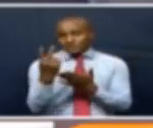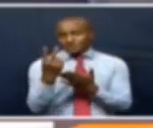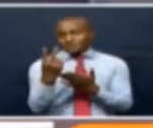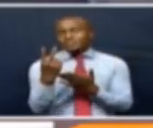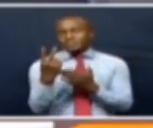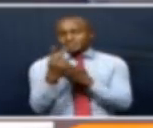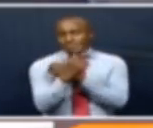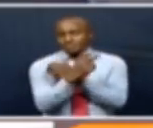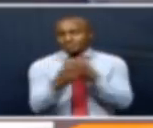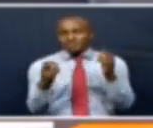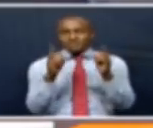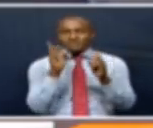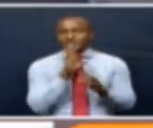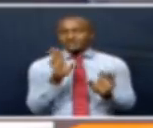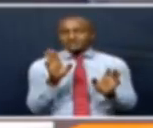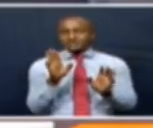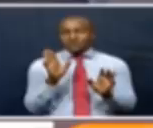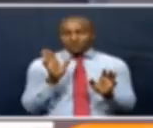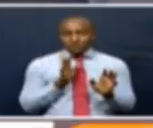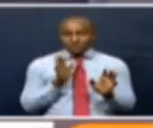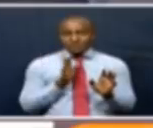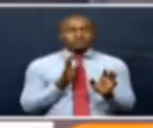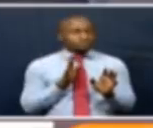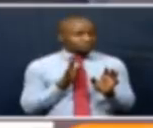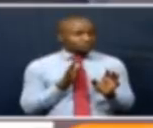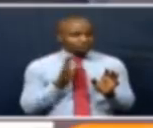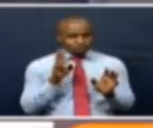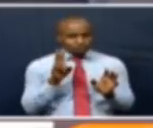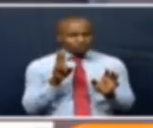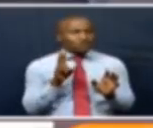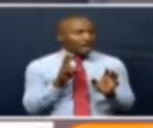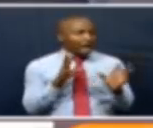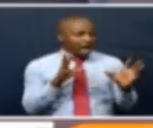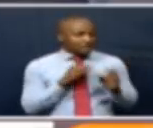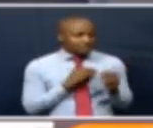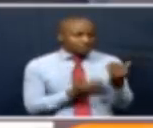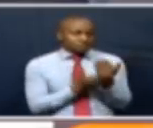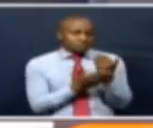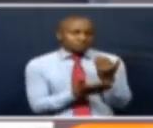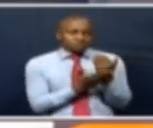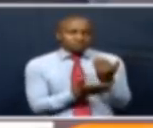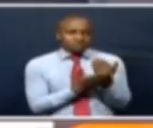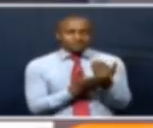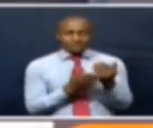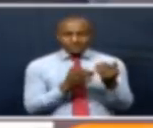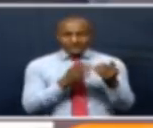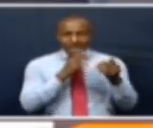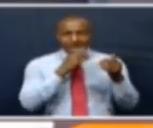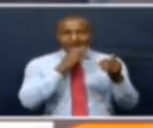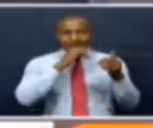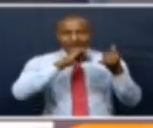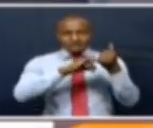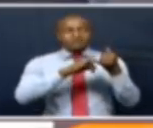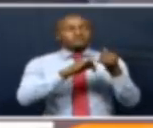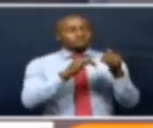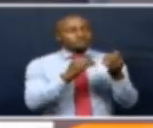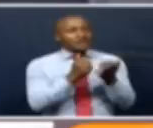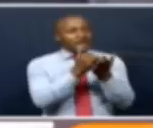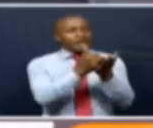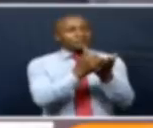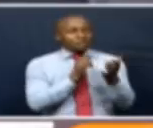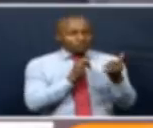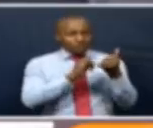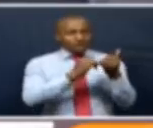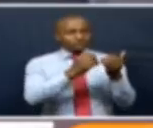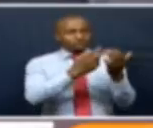Two women reportedly offered to hold the twins while their father processed his wife's admission before one of the women escaped with the